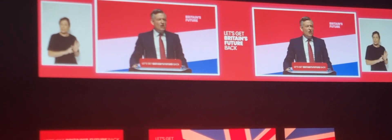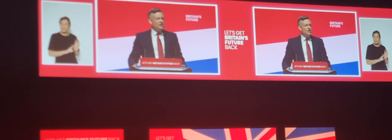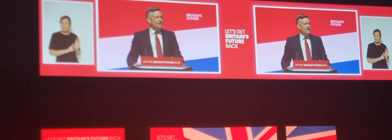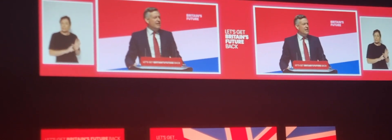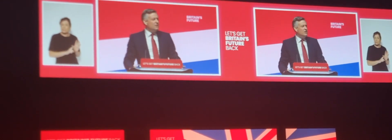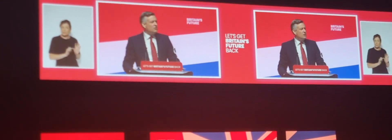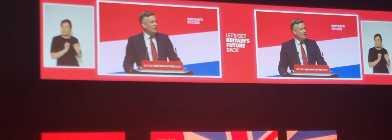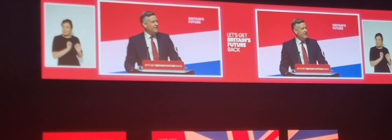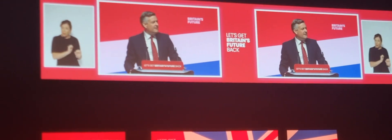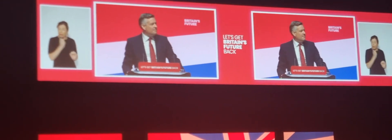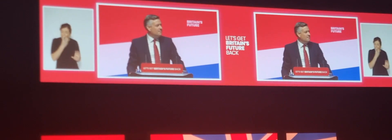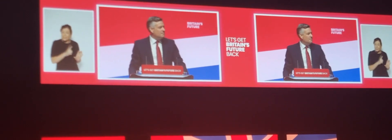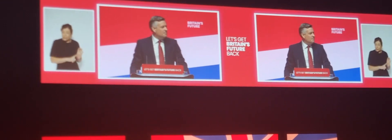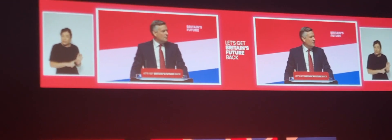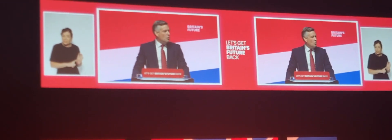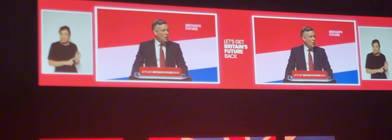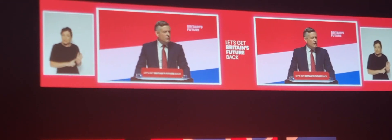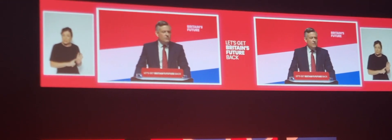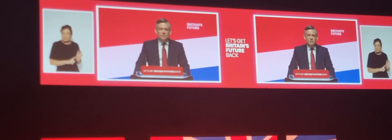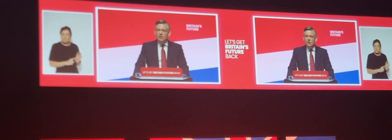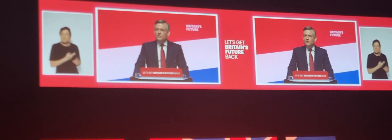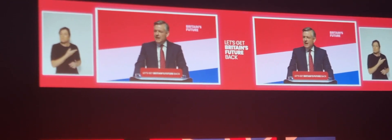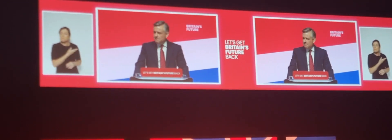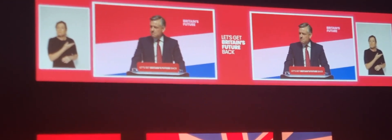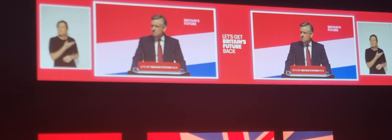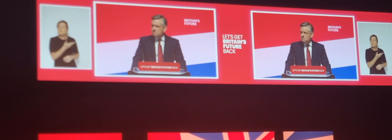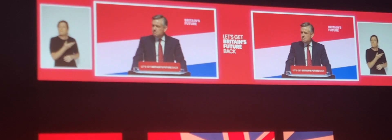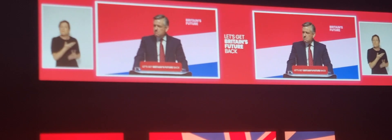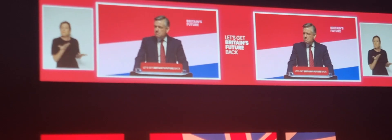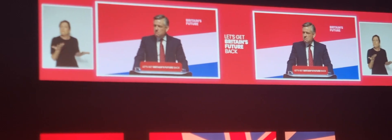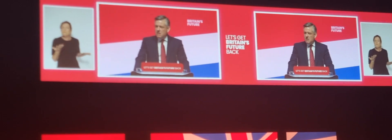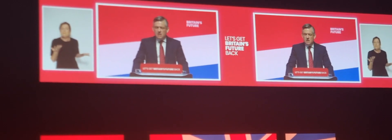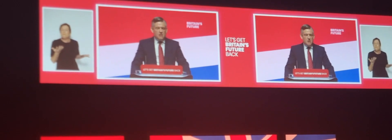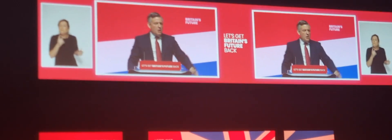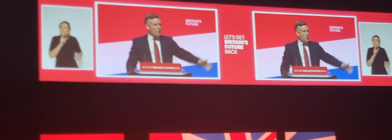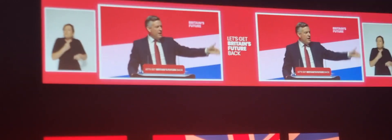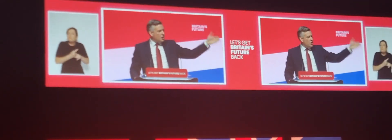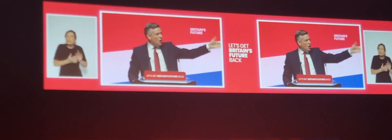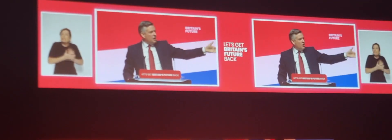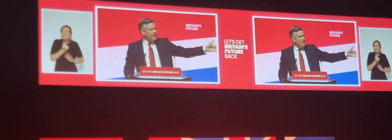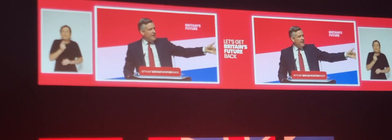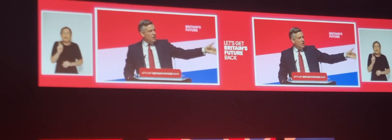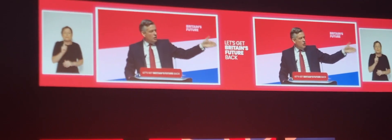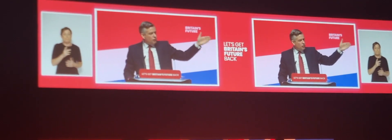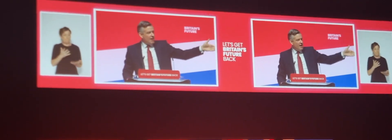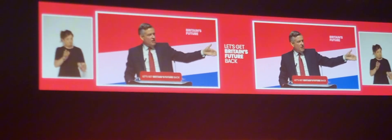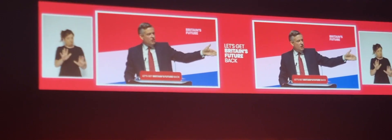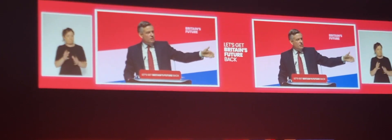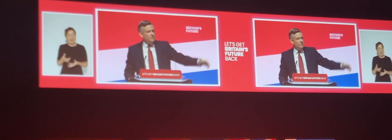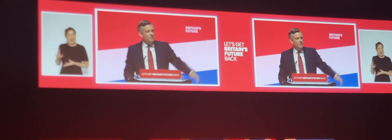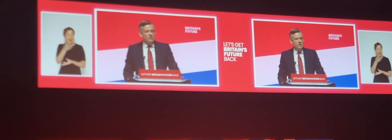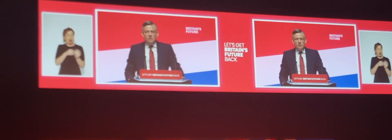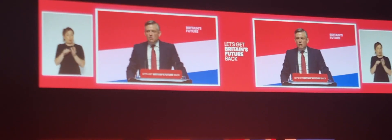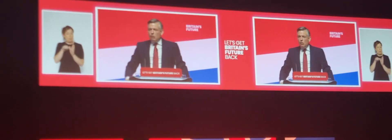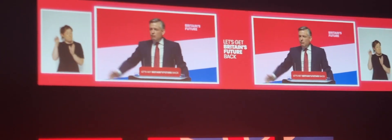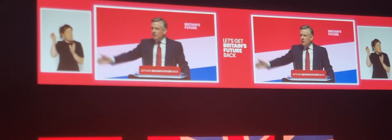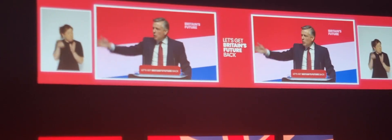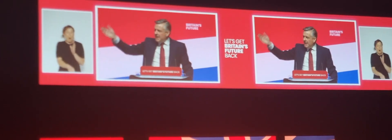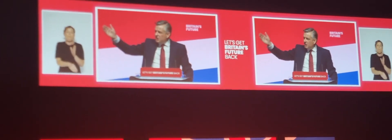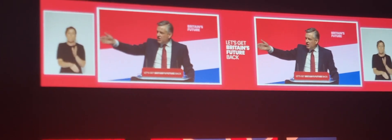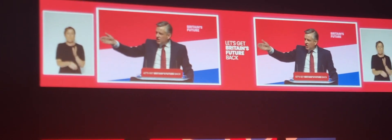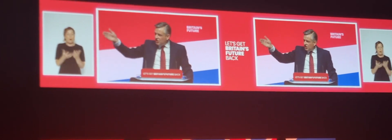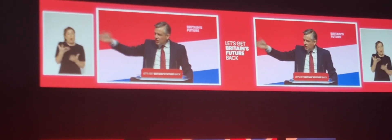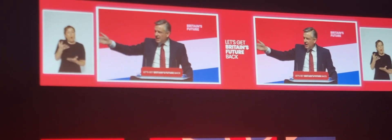After 13 years in the Tories, what of them? The economy crashed.